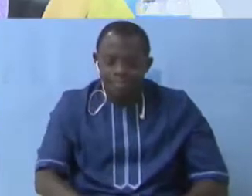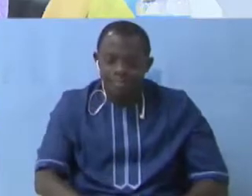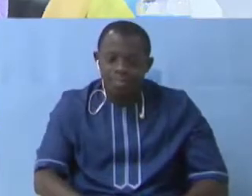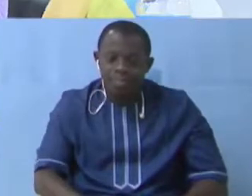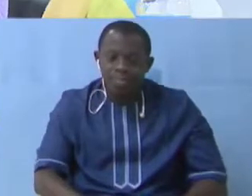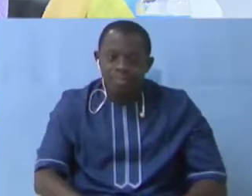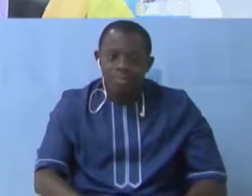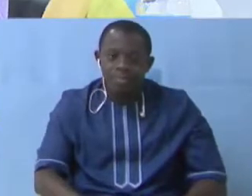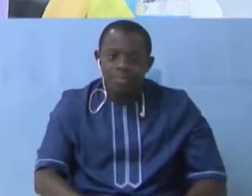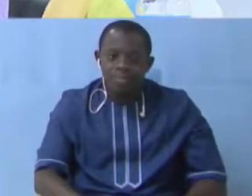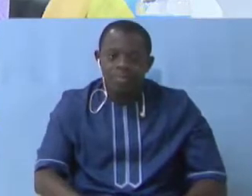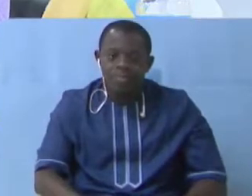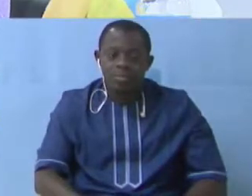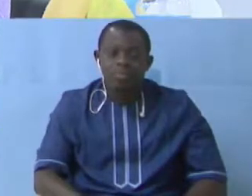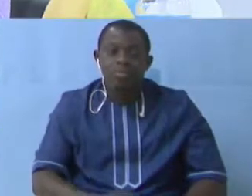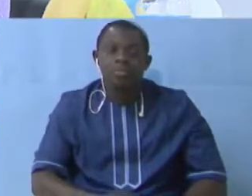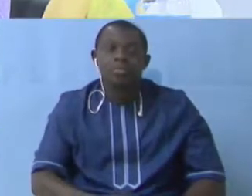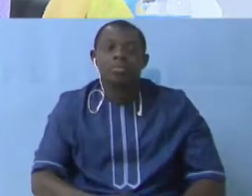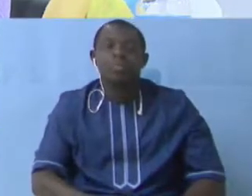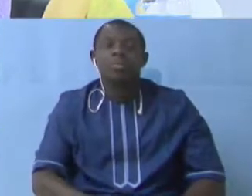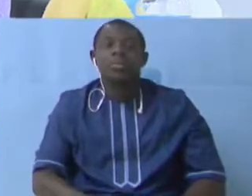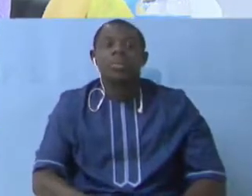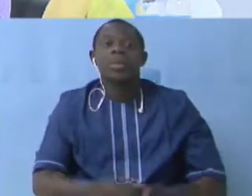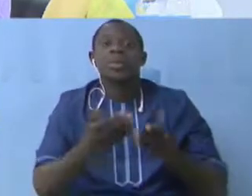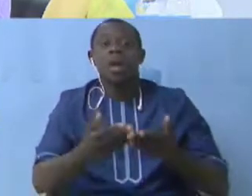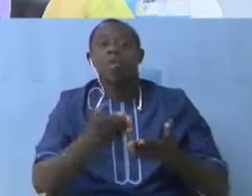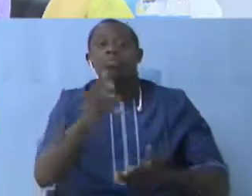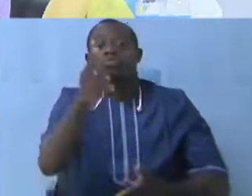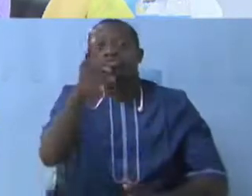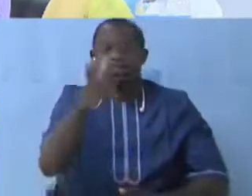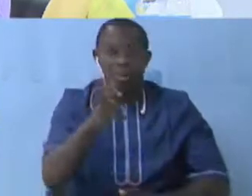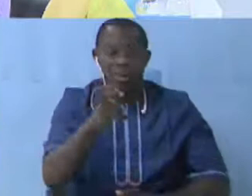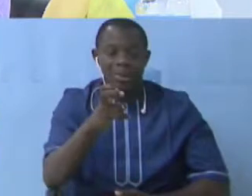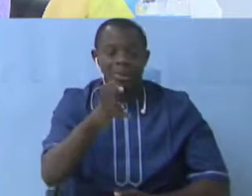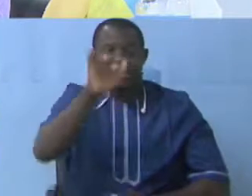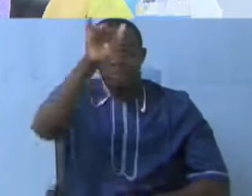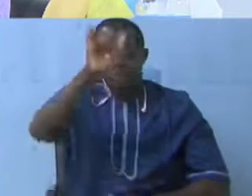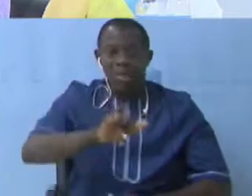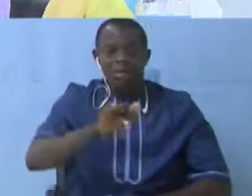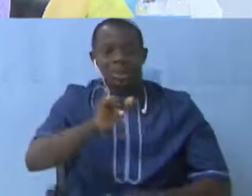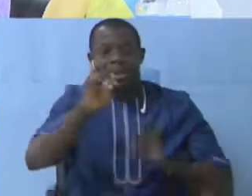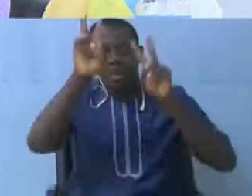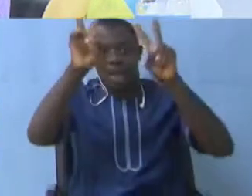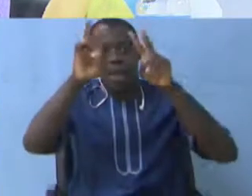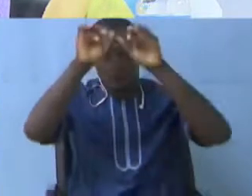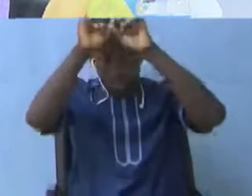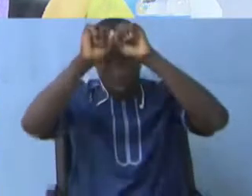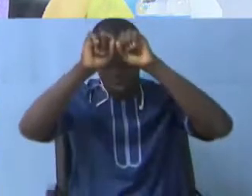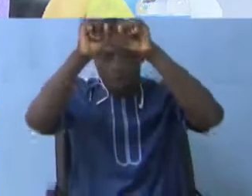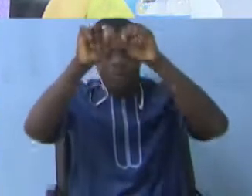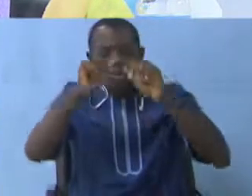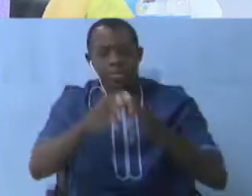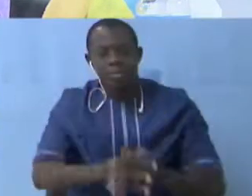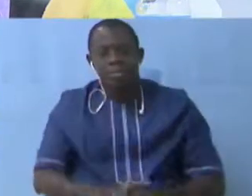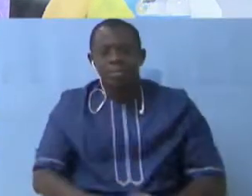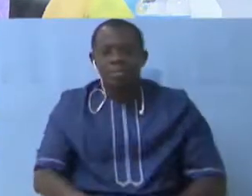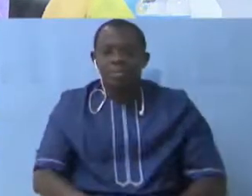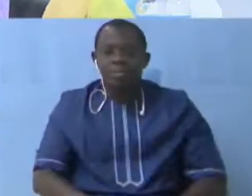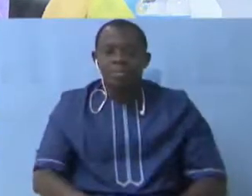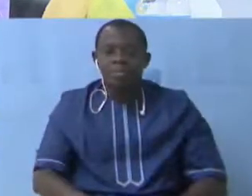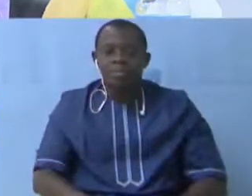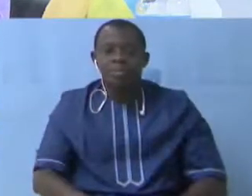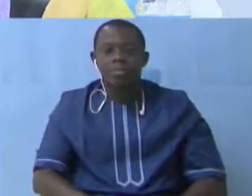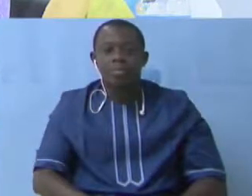the 20 years of the Jammeh regime. Si ñaar fukki at yoo xam ne nii nguur Yaya Jammeh la. In fact, for the